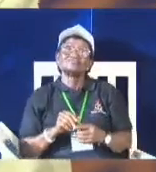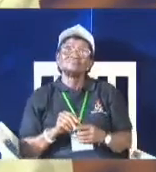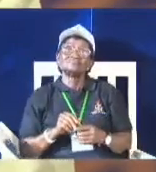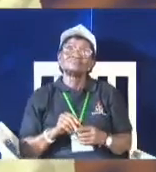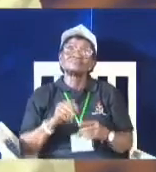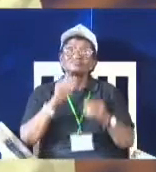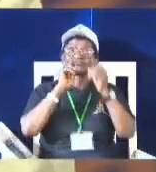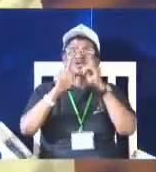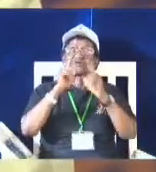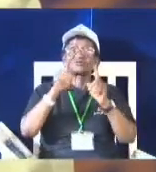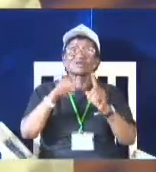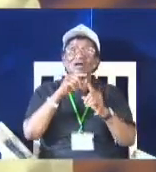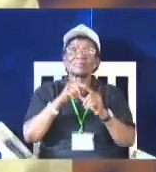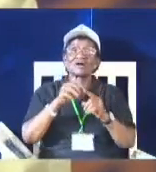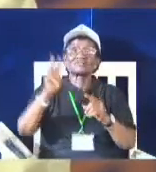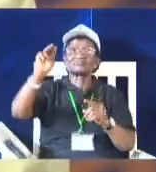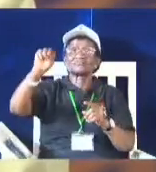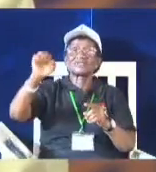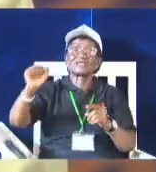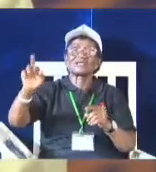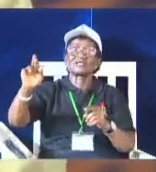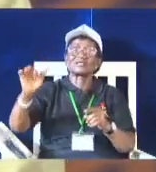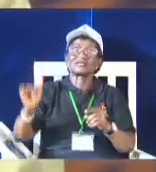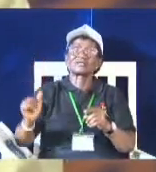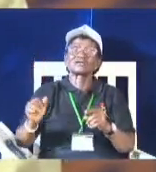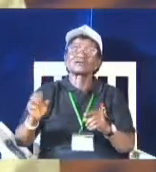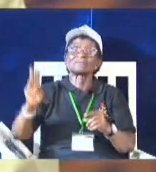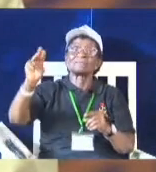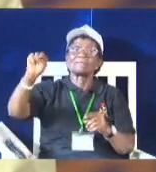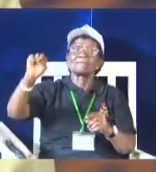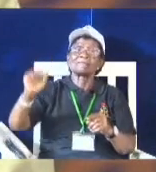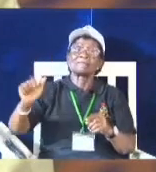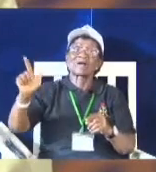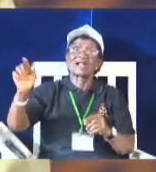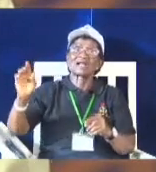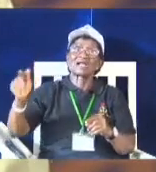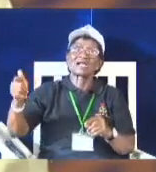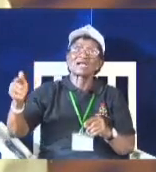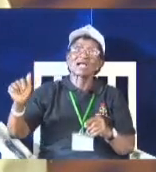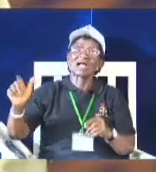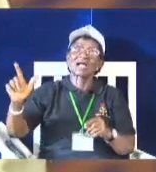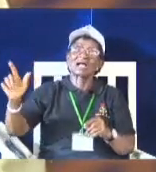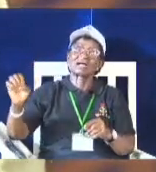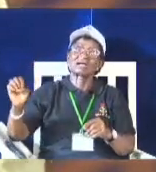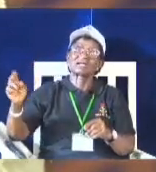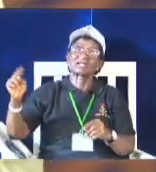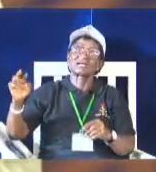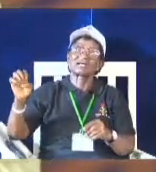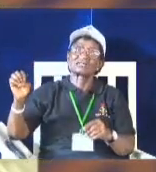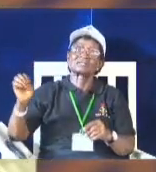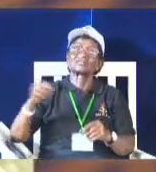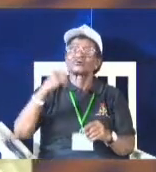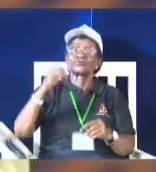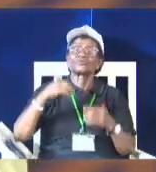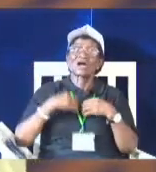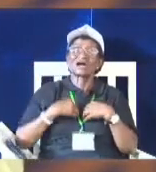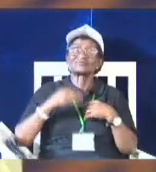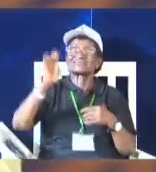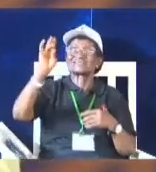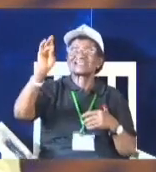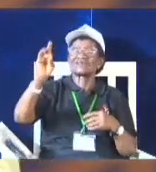It talks about Mary Magdalene, who had 7 demons